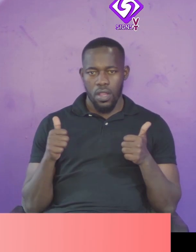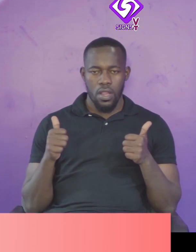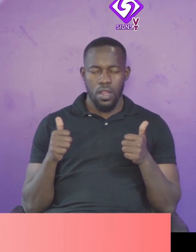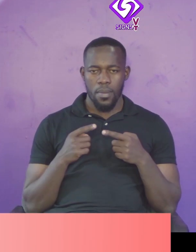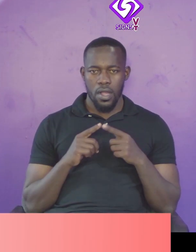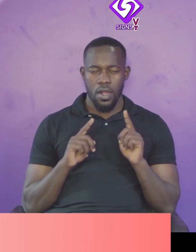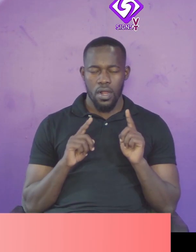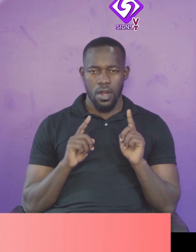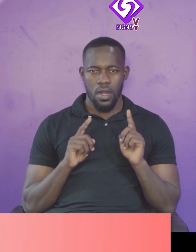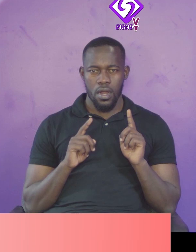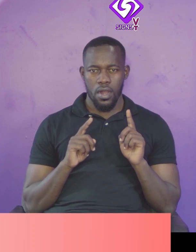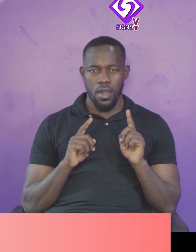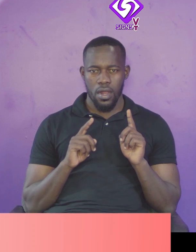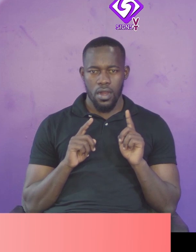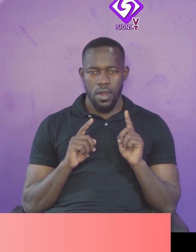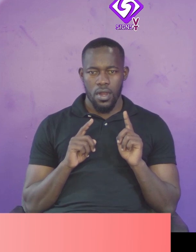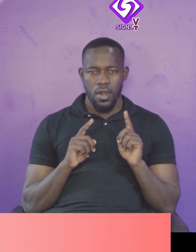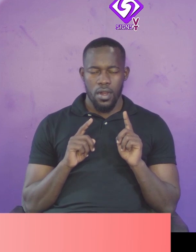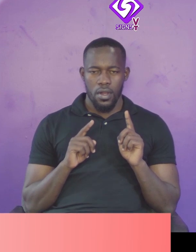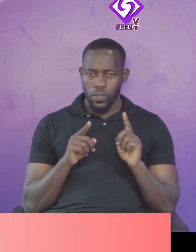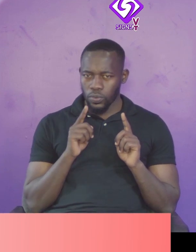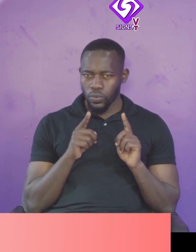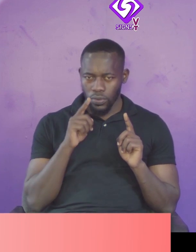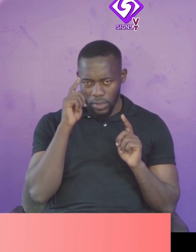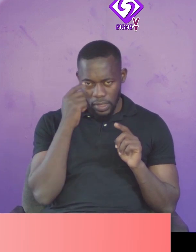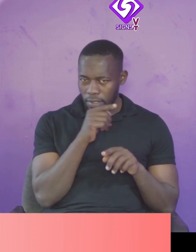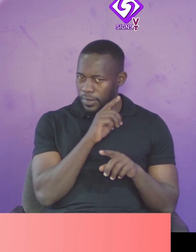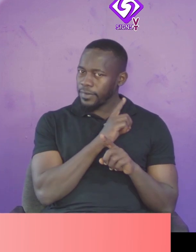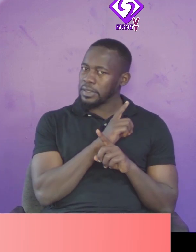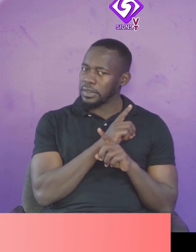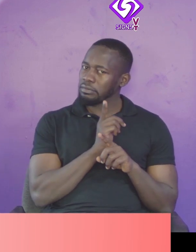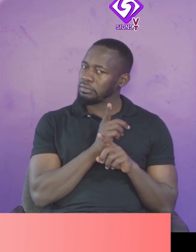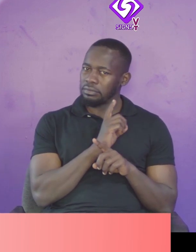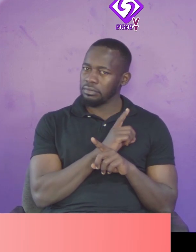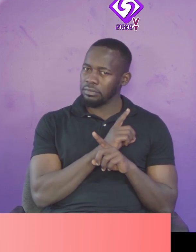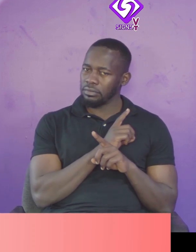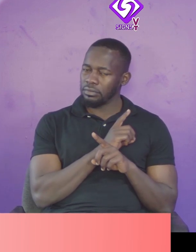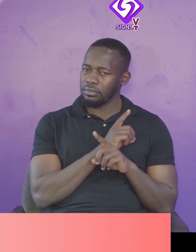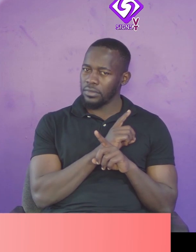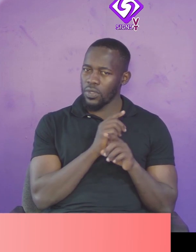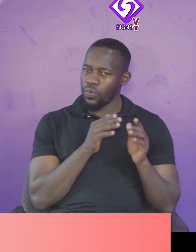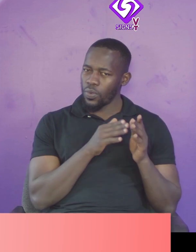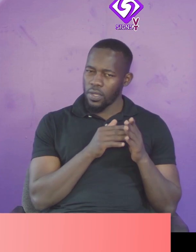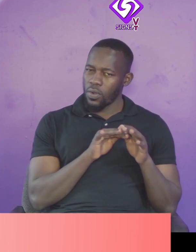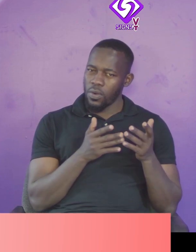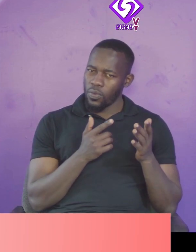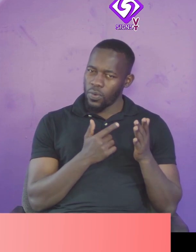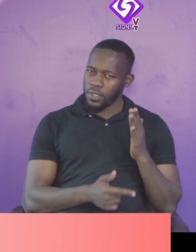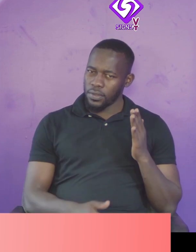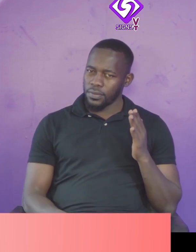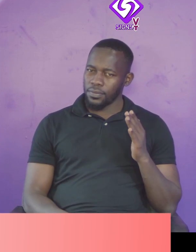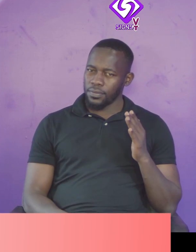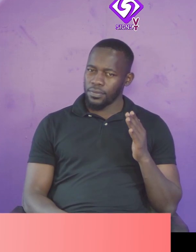But do you think the defense is shaky somehow?